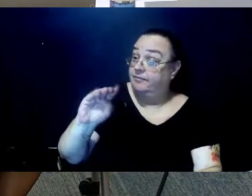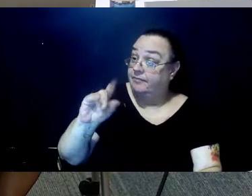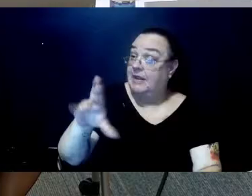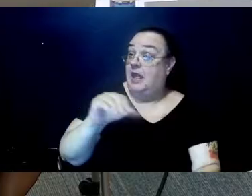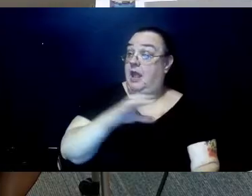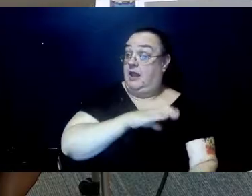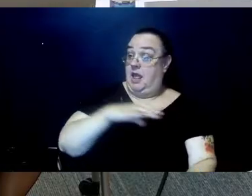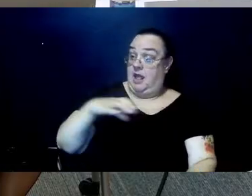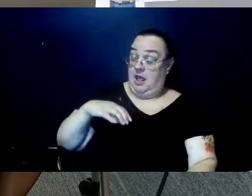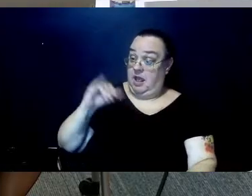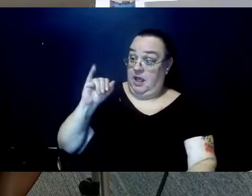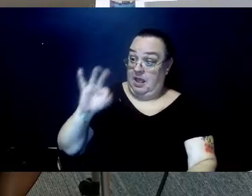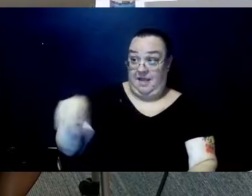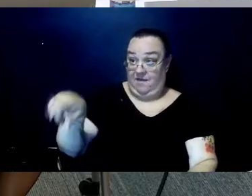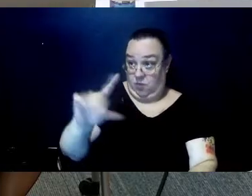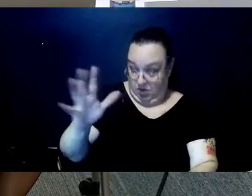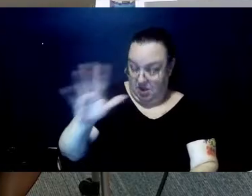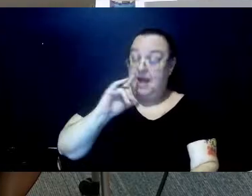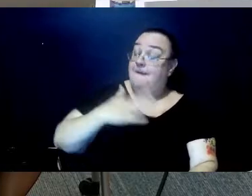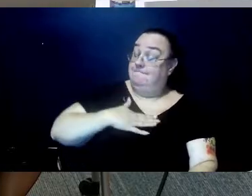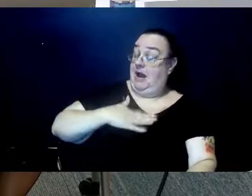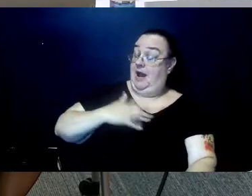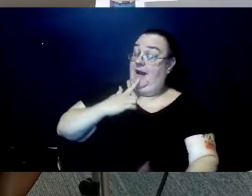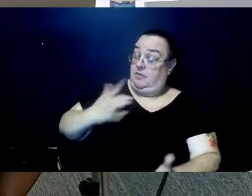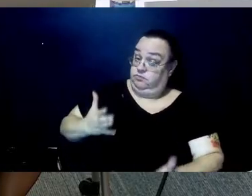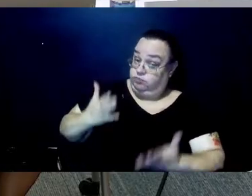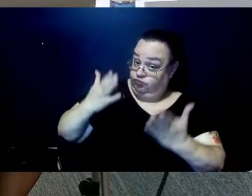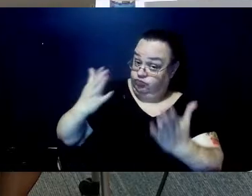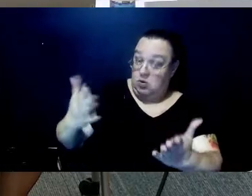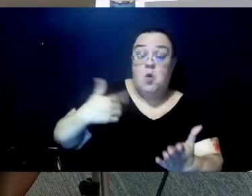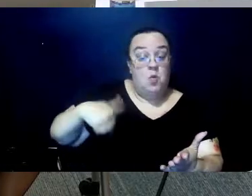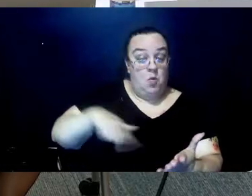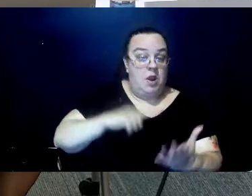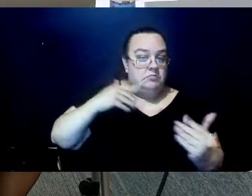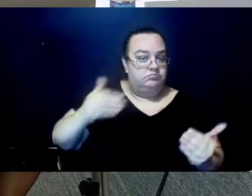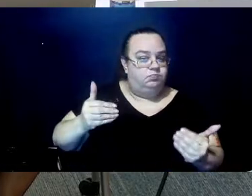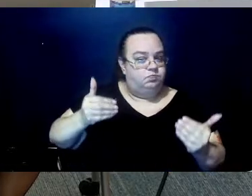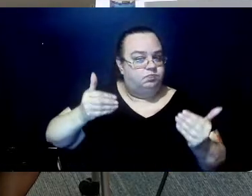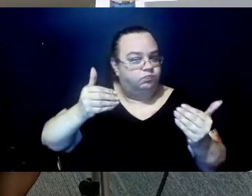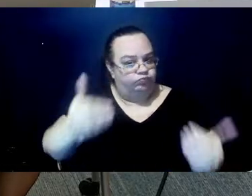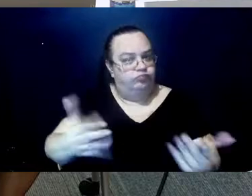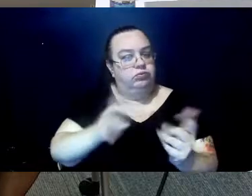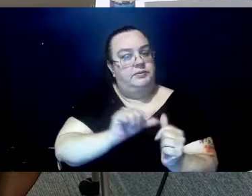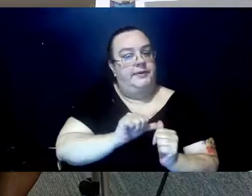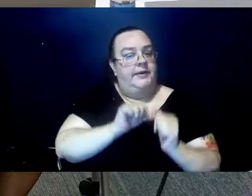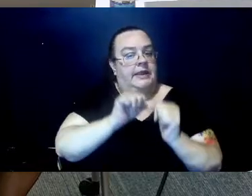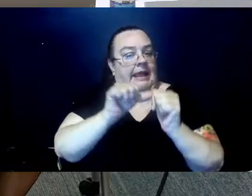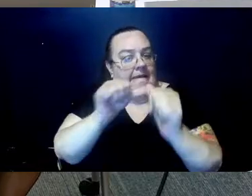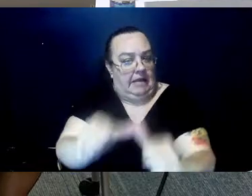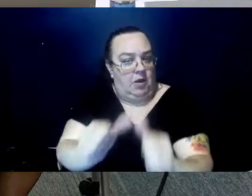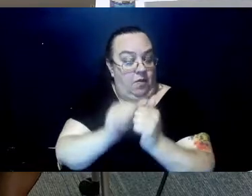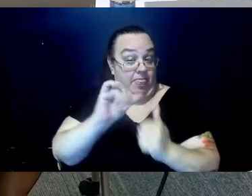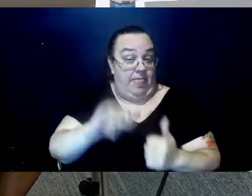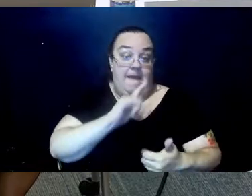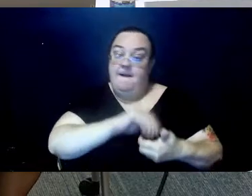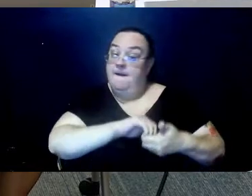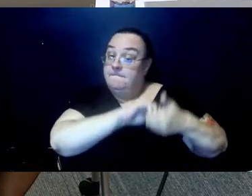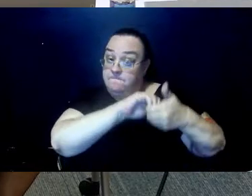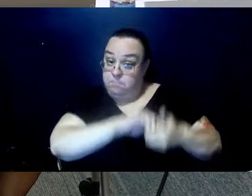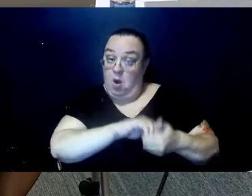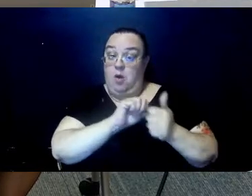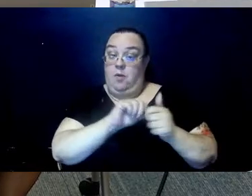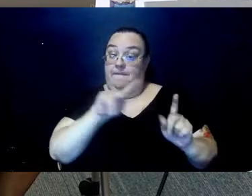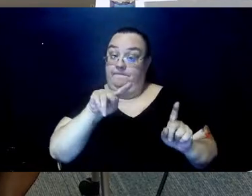all, it's my recommendation that we move forward with continuing the partnership with Prince